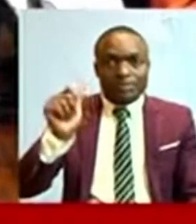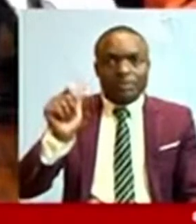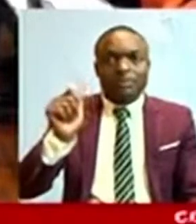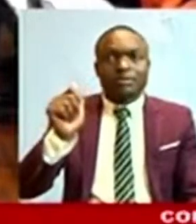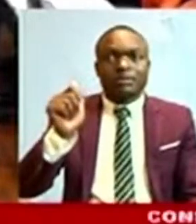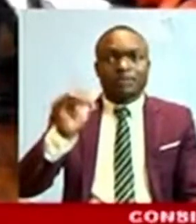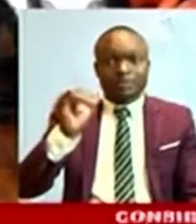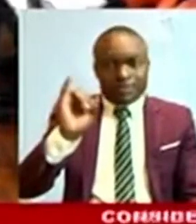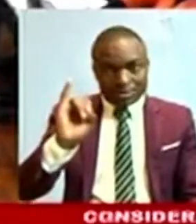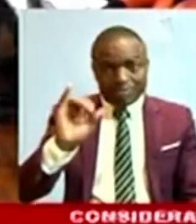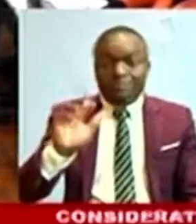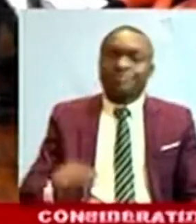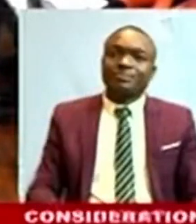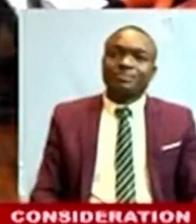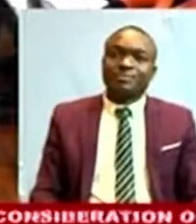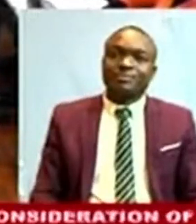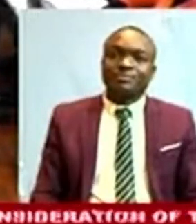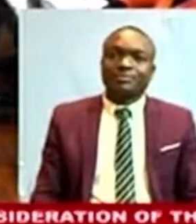Chair,